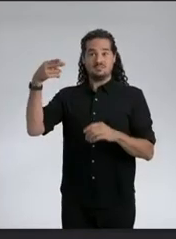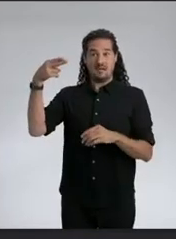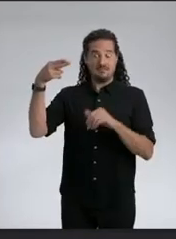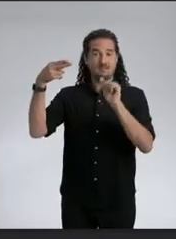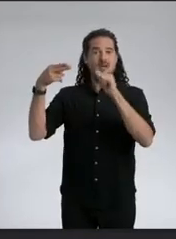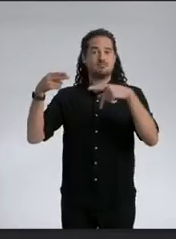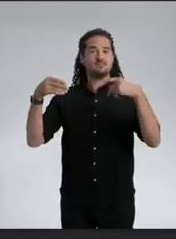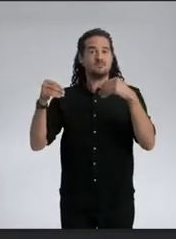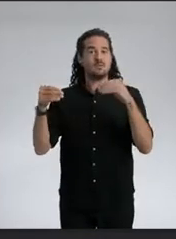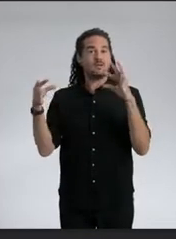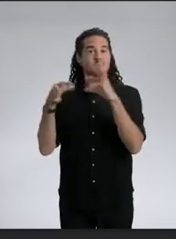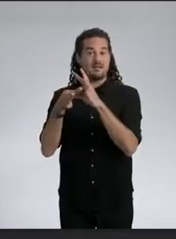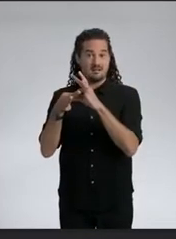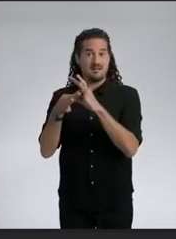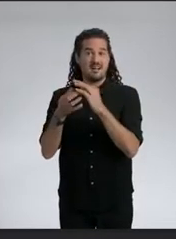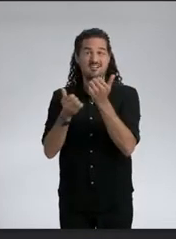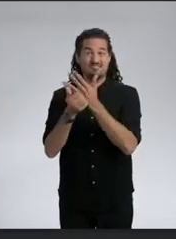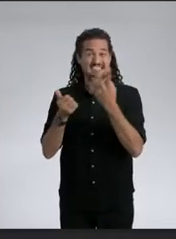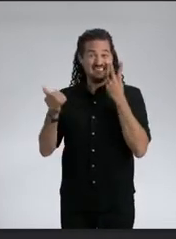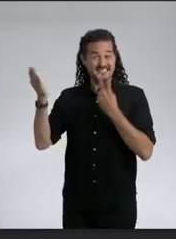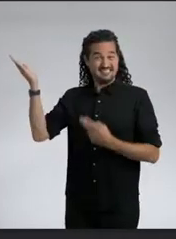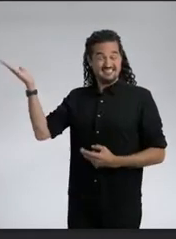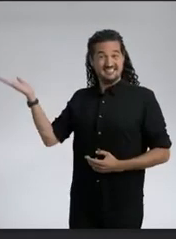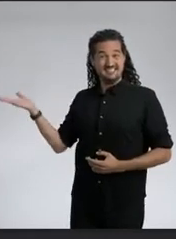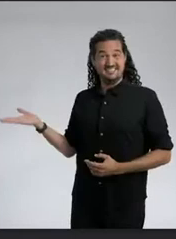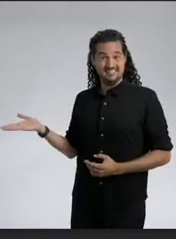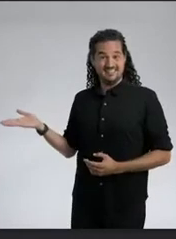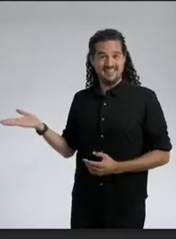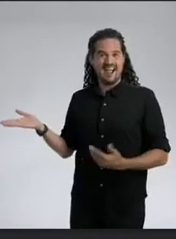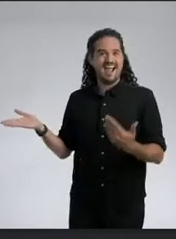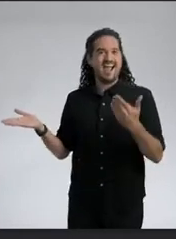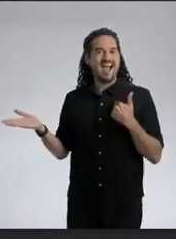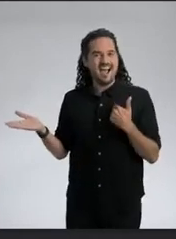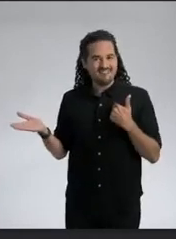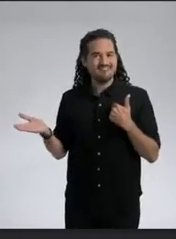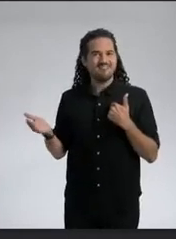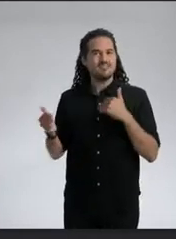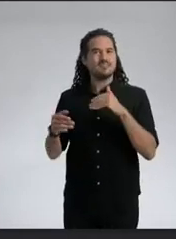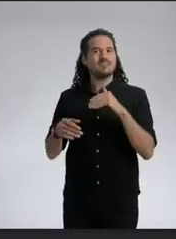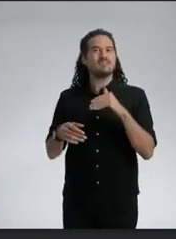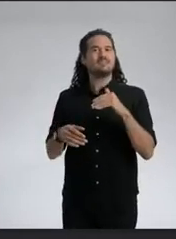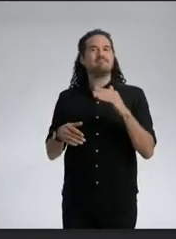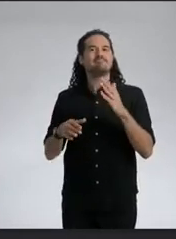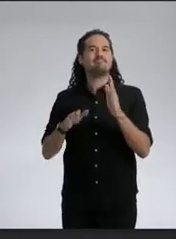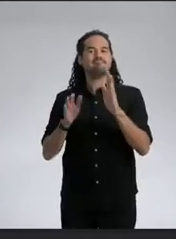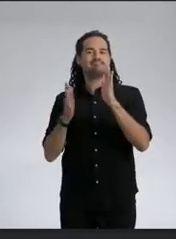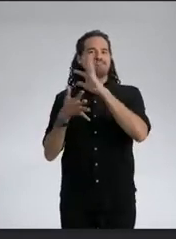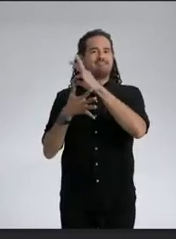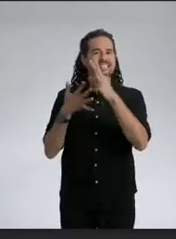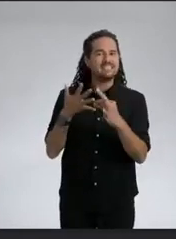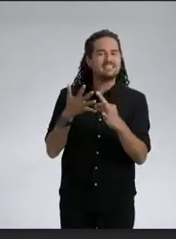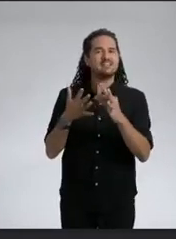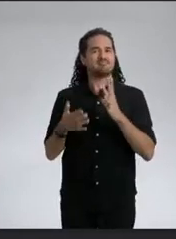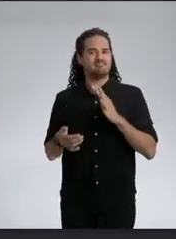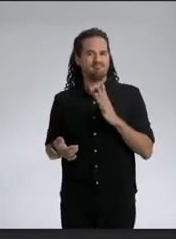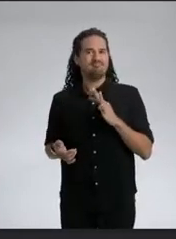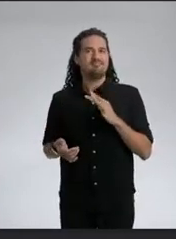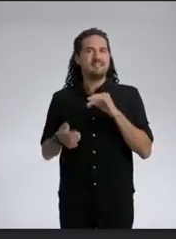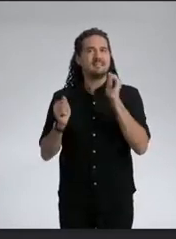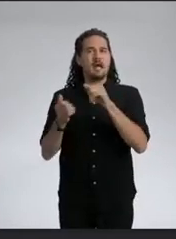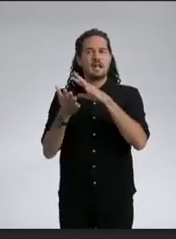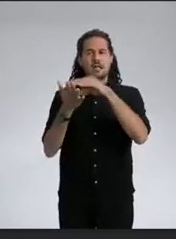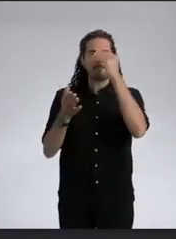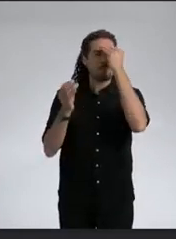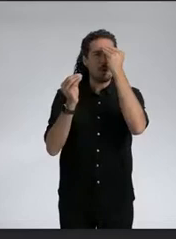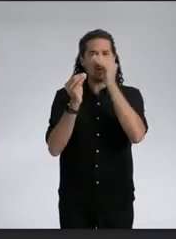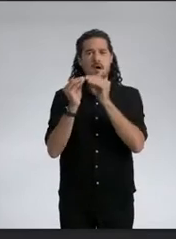seen here, we have a huge list of improvements and features in our developer tools that you can learn about in this year's sessions,